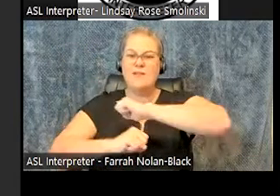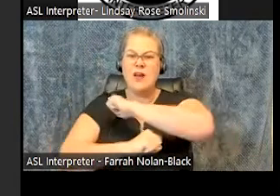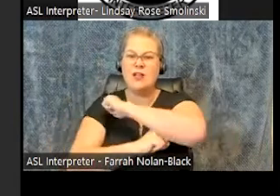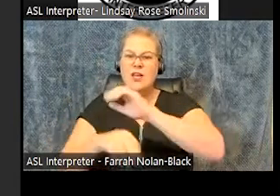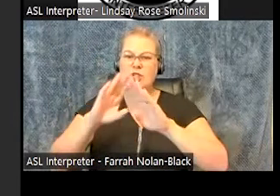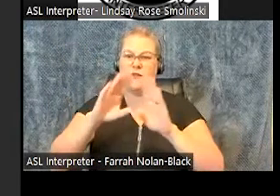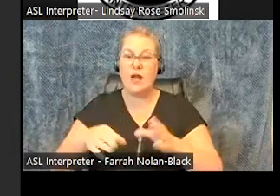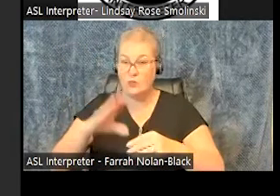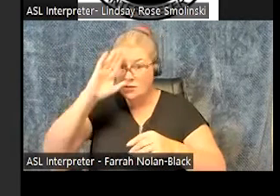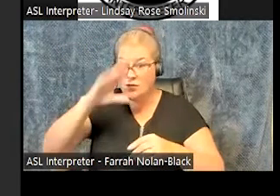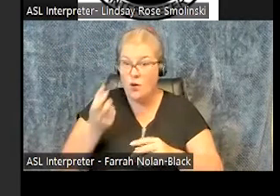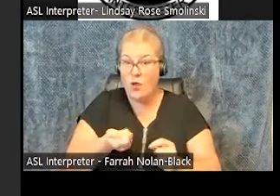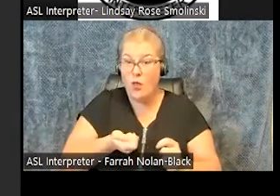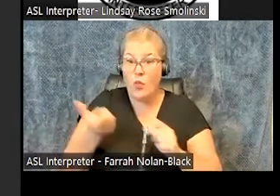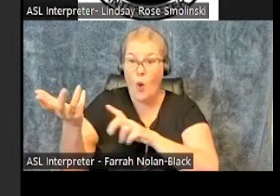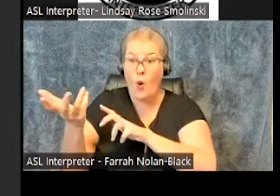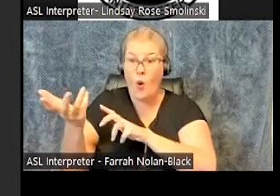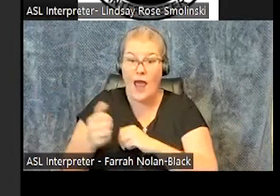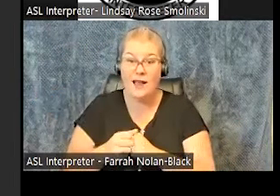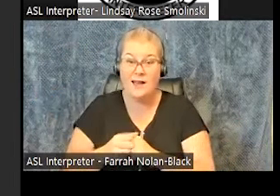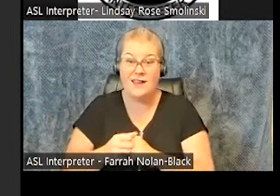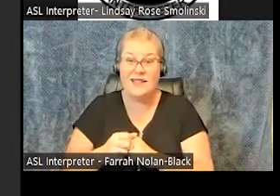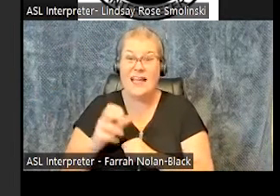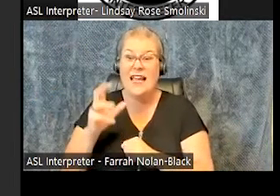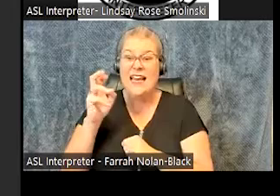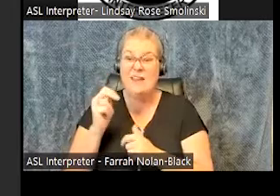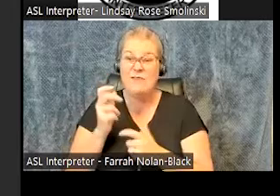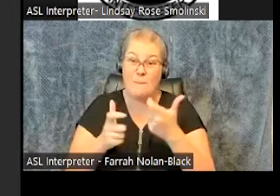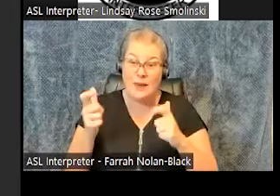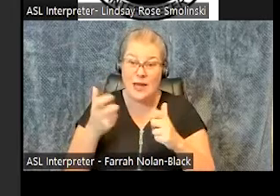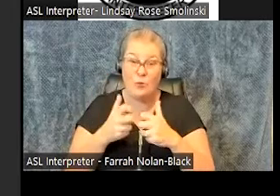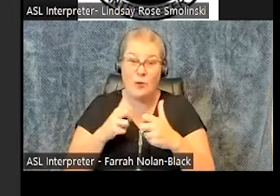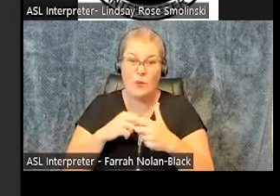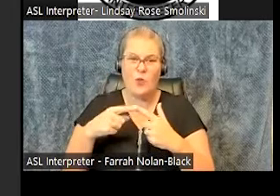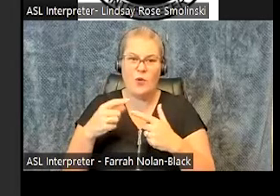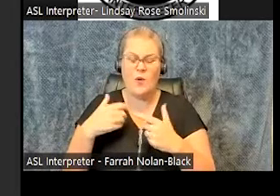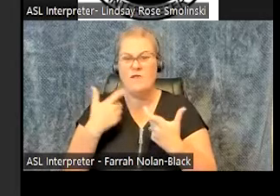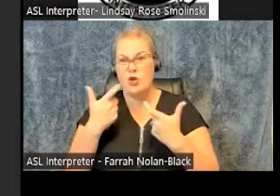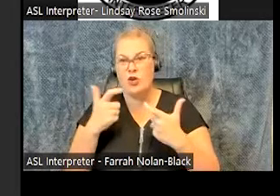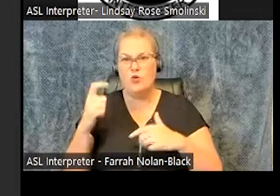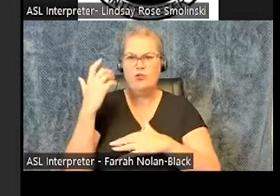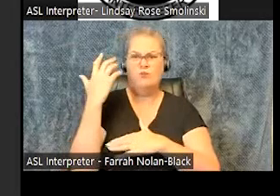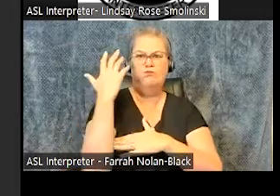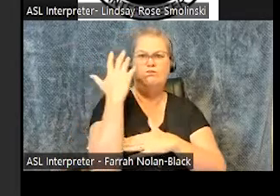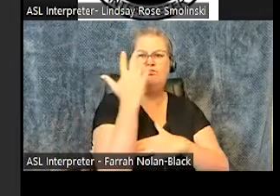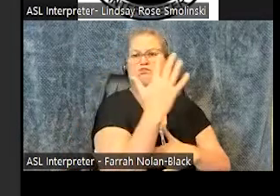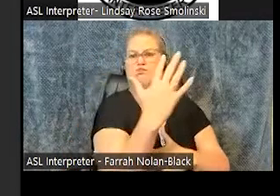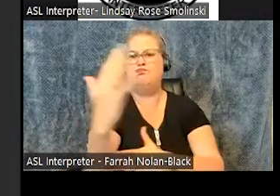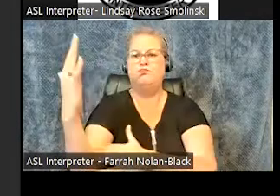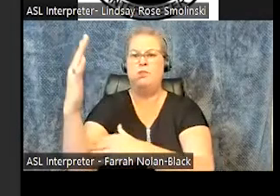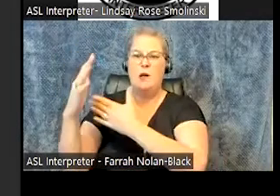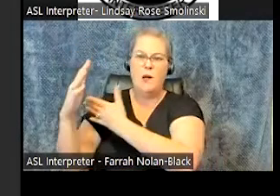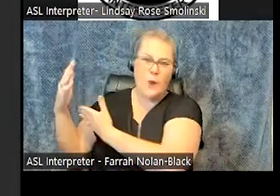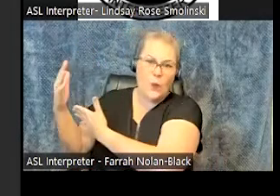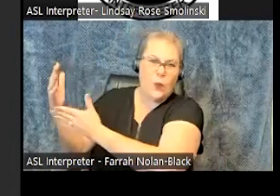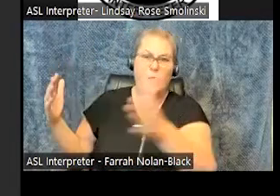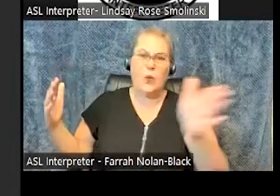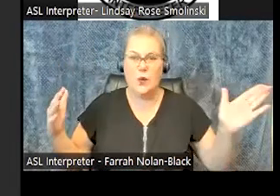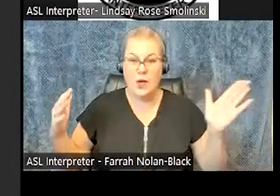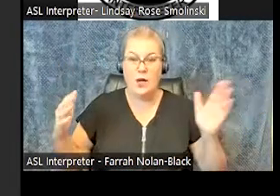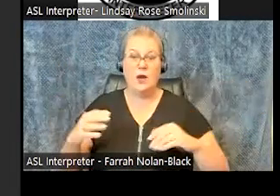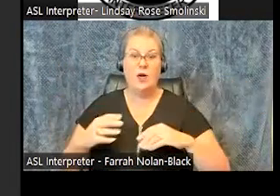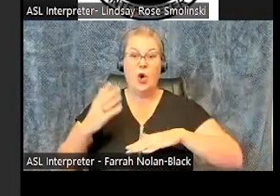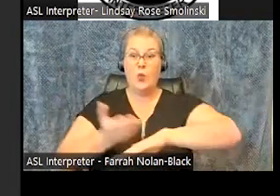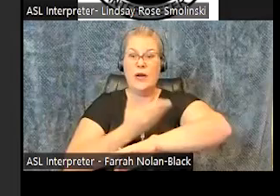away. An even bigger problem is when we have mass urban deforestation, like in a redevelopment project. This is nearby